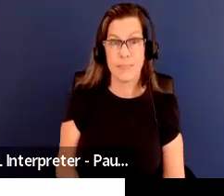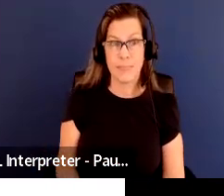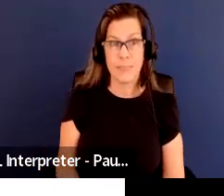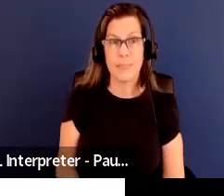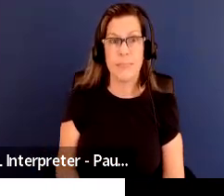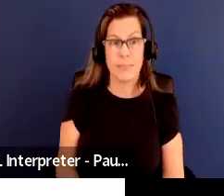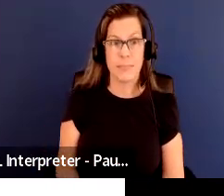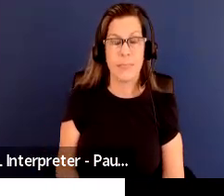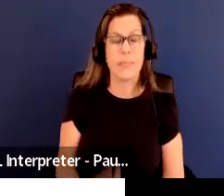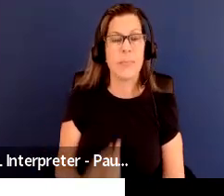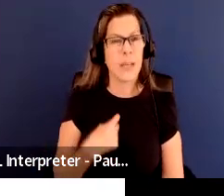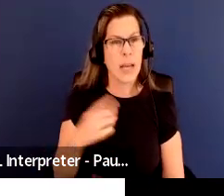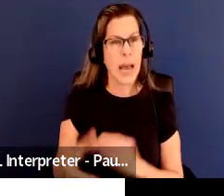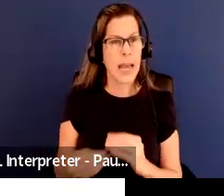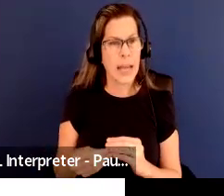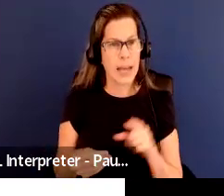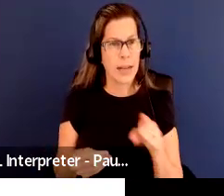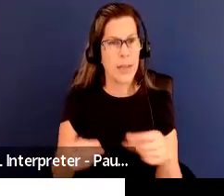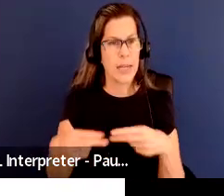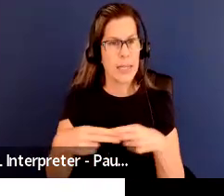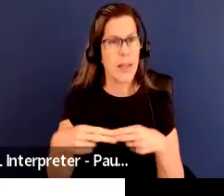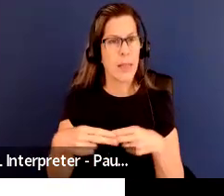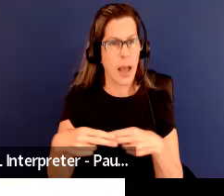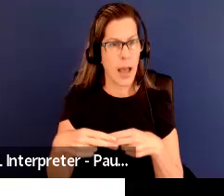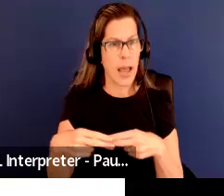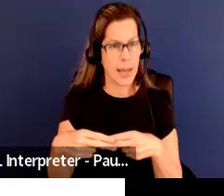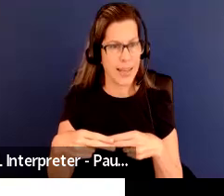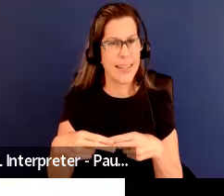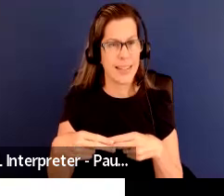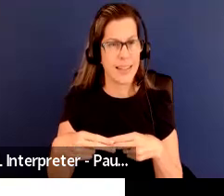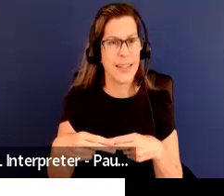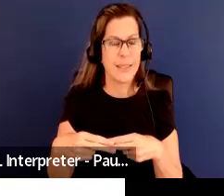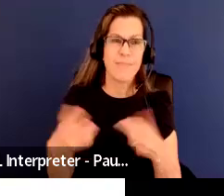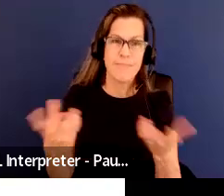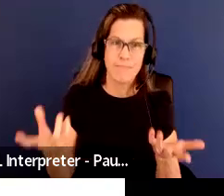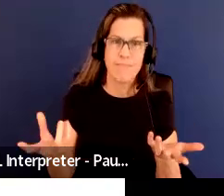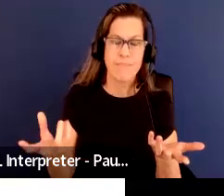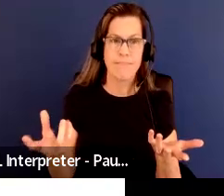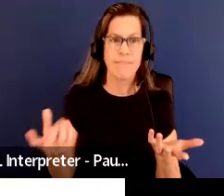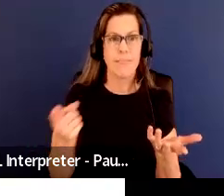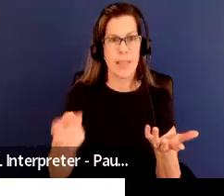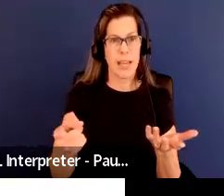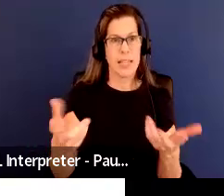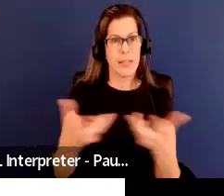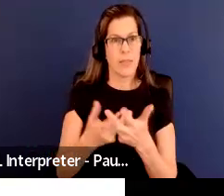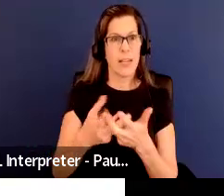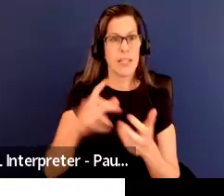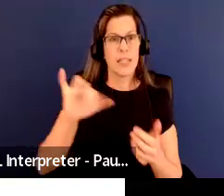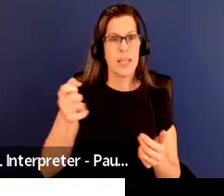And then I added this slide because, I mean, it aligns with Juneteenth.